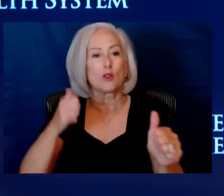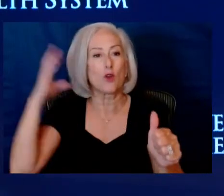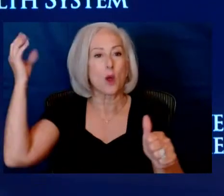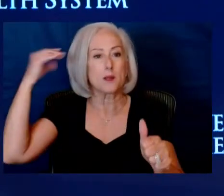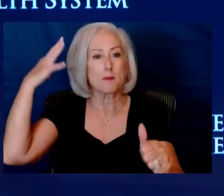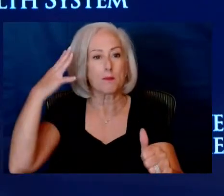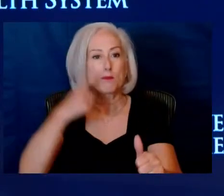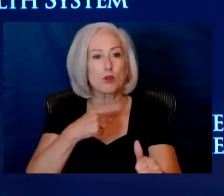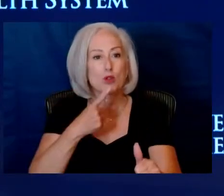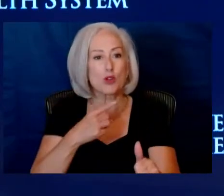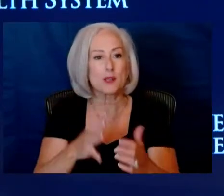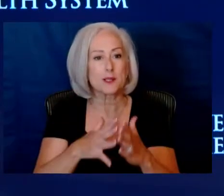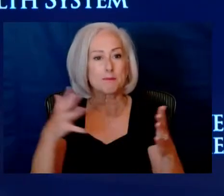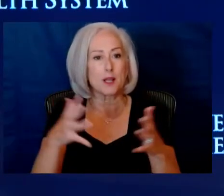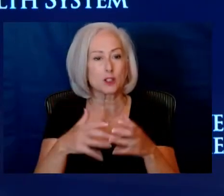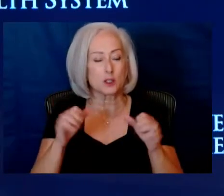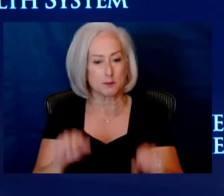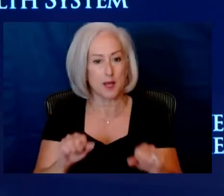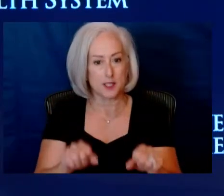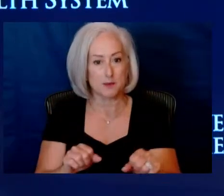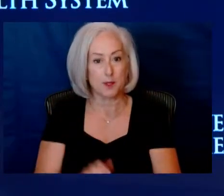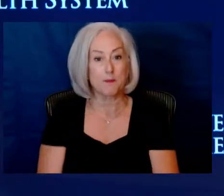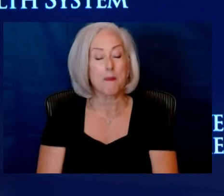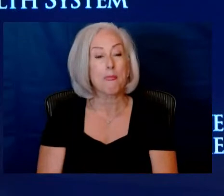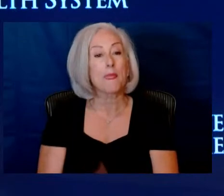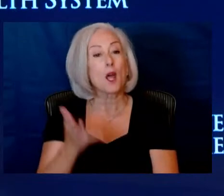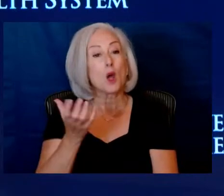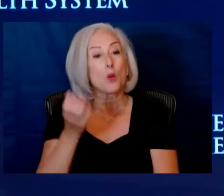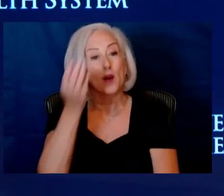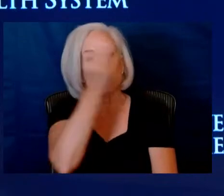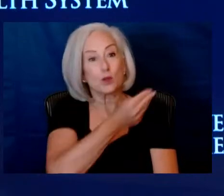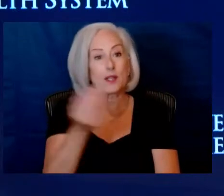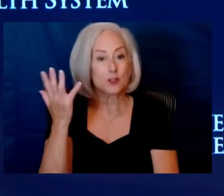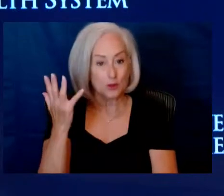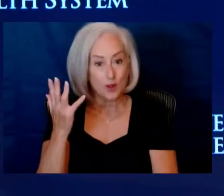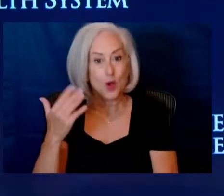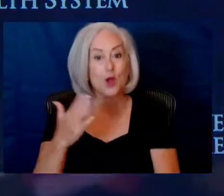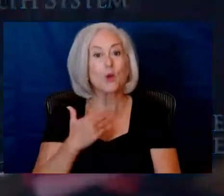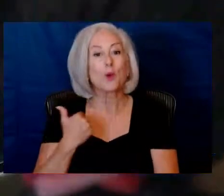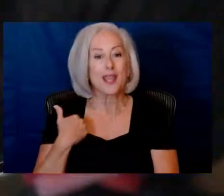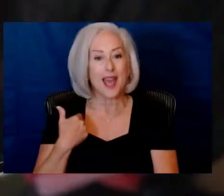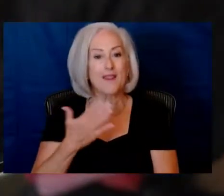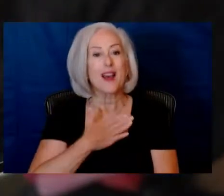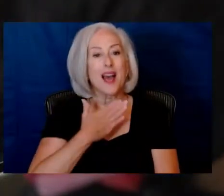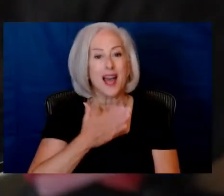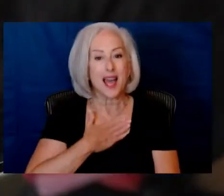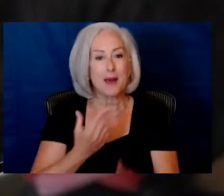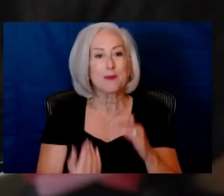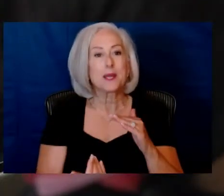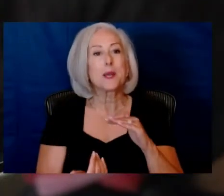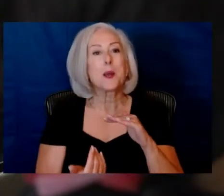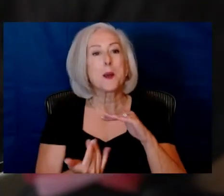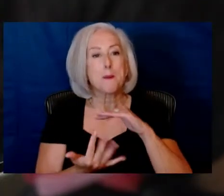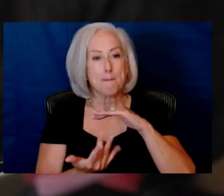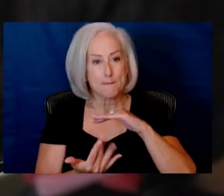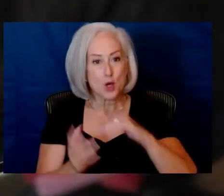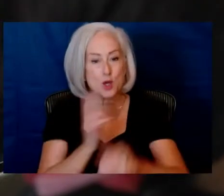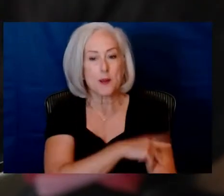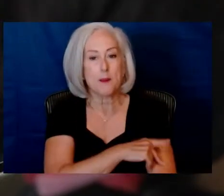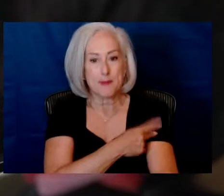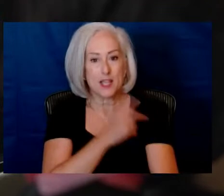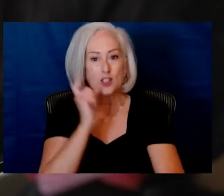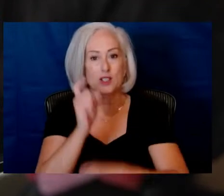also, we would like to note that there is a grateful burn patient who is paying it forward with a gift that is nearly 4 decades in the